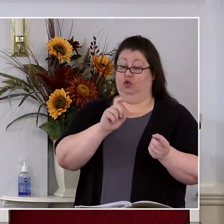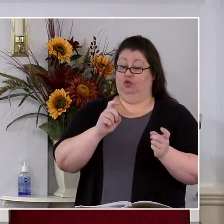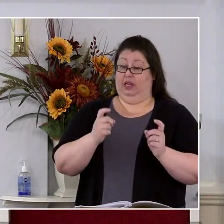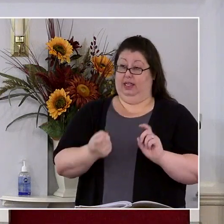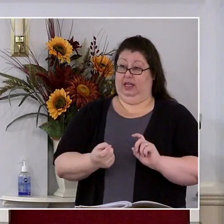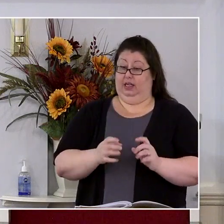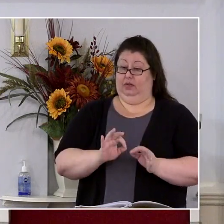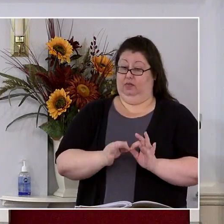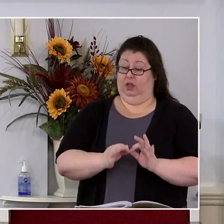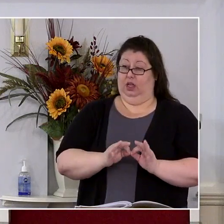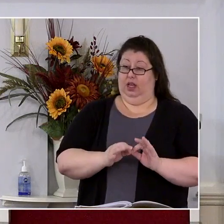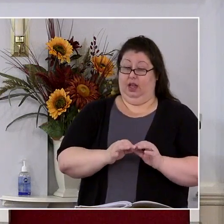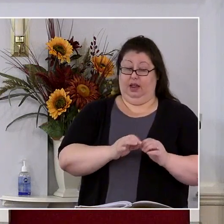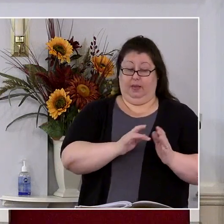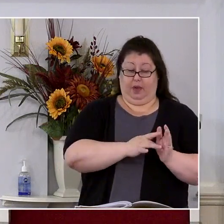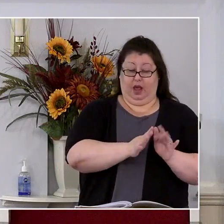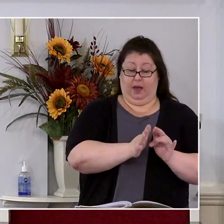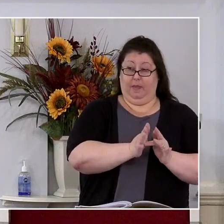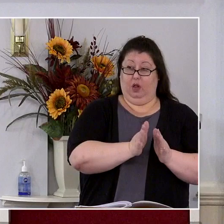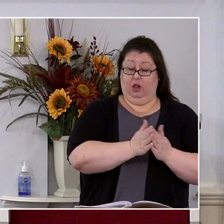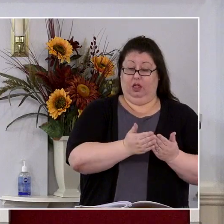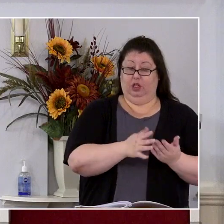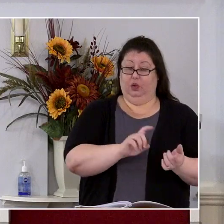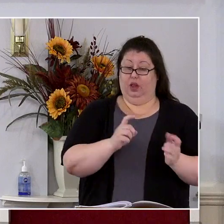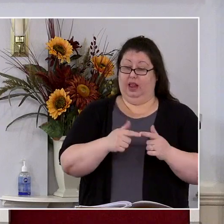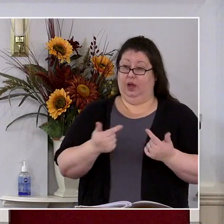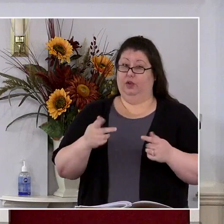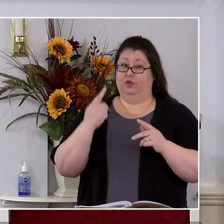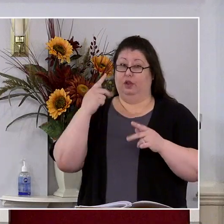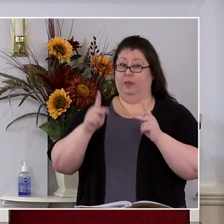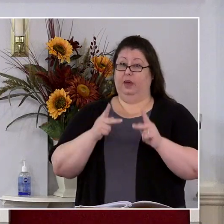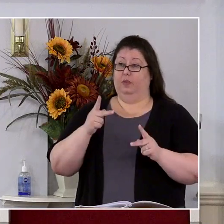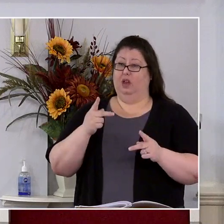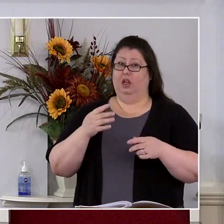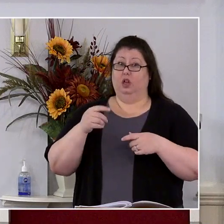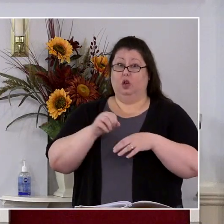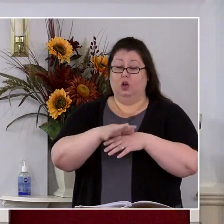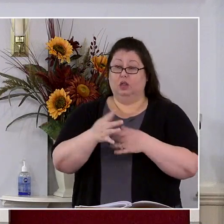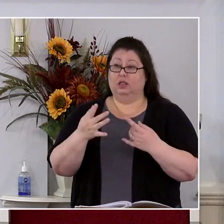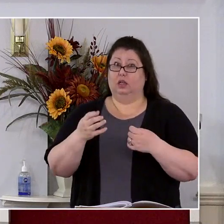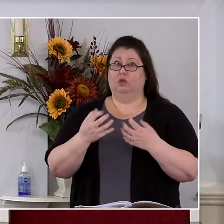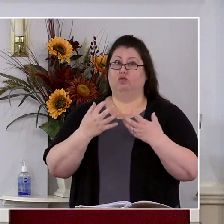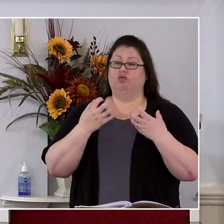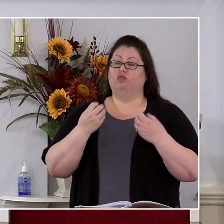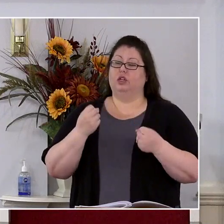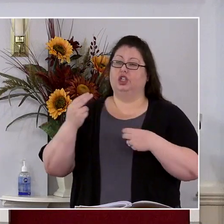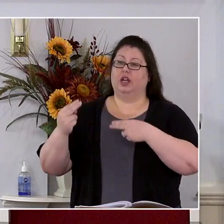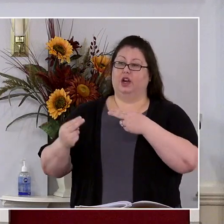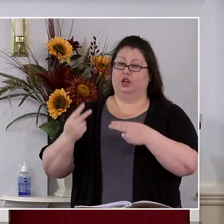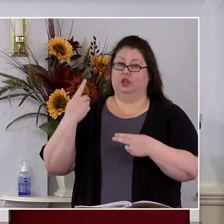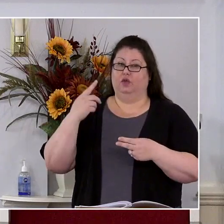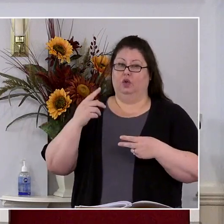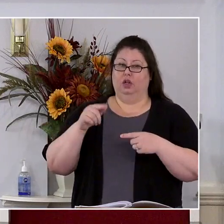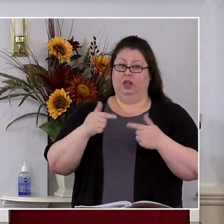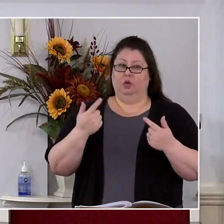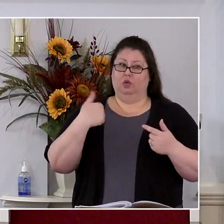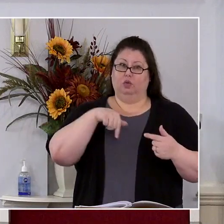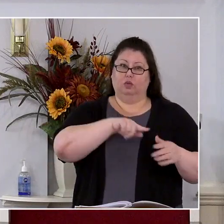of the people, leading to a rich heritage of translation in languages familiar to